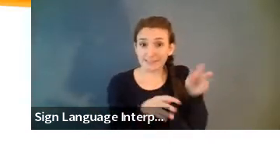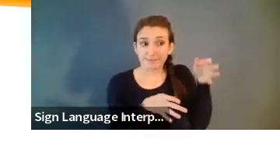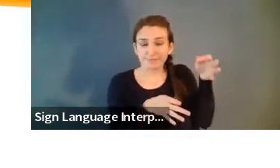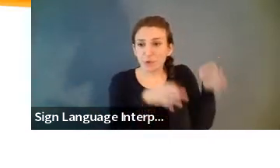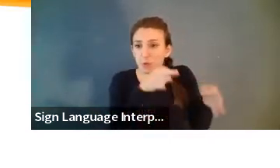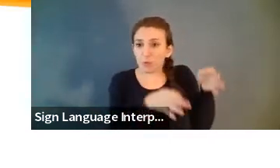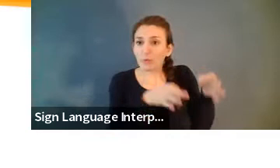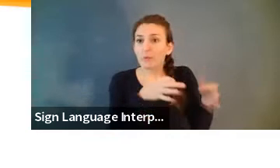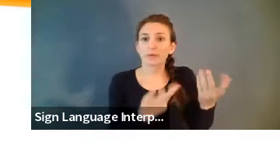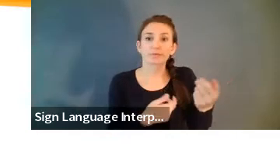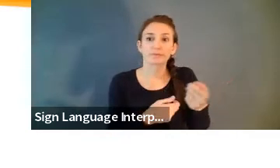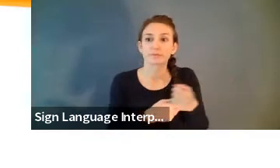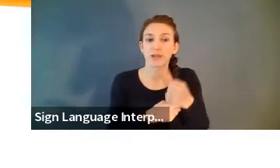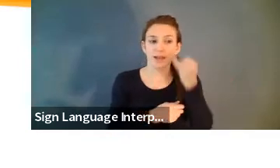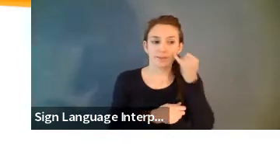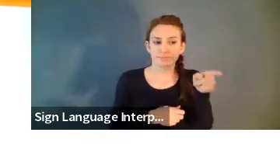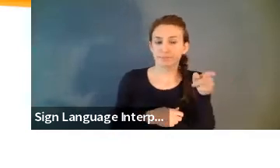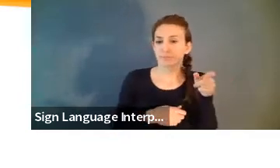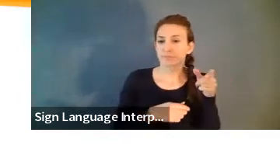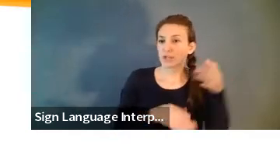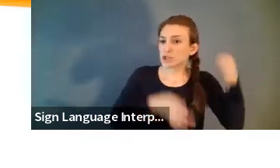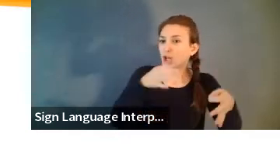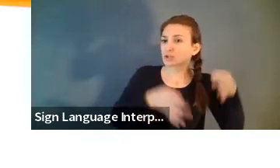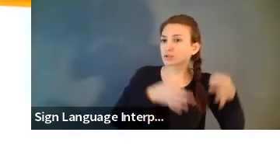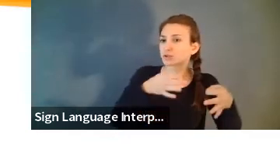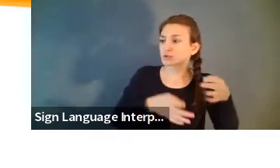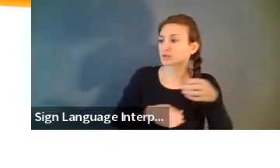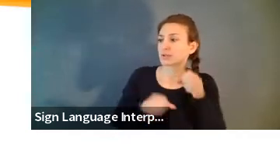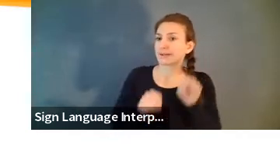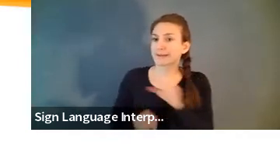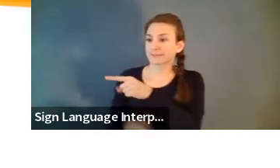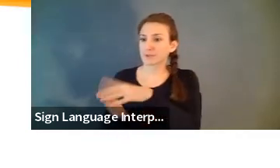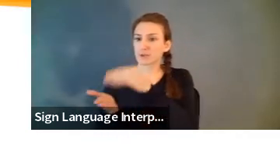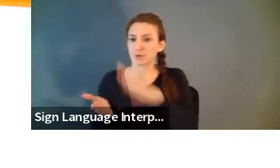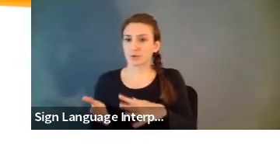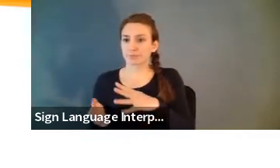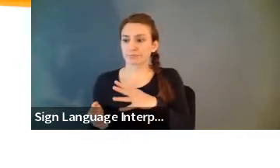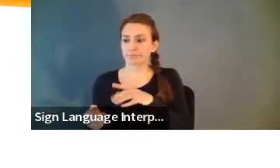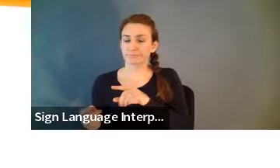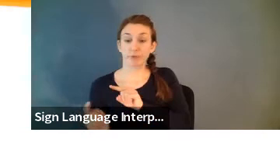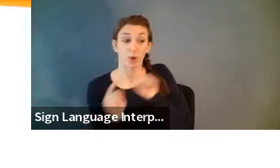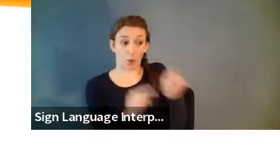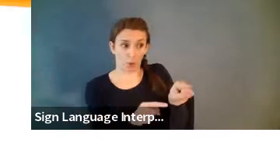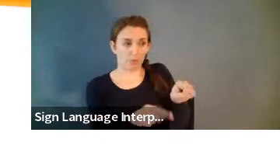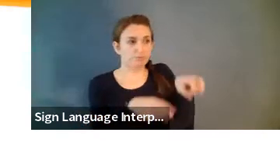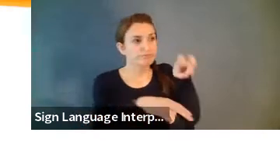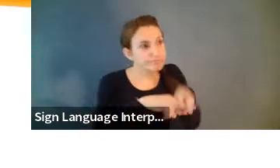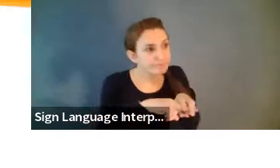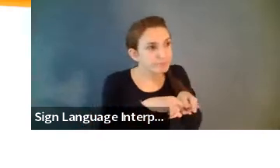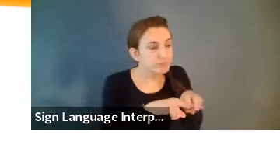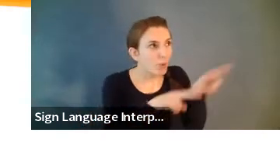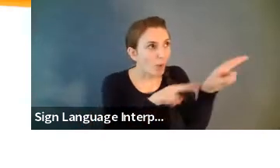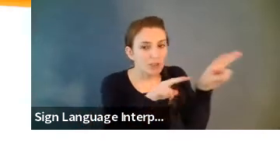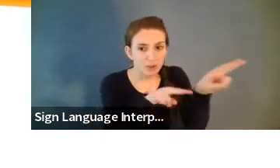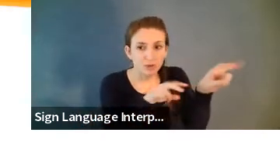that they are the judge for. So if any of you are interested in that for your class or for particular students, feel free to reach out to